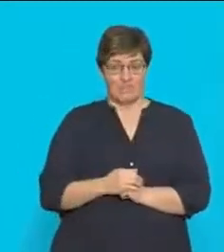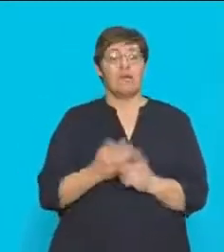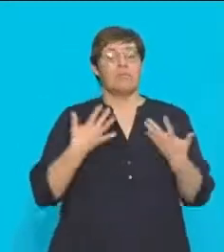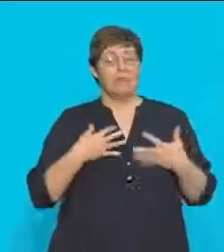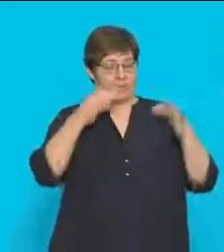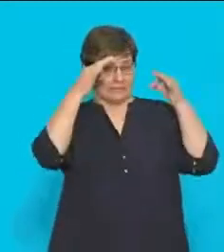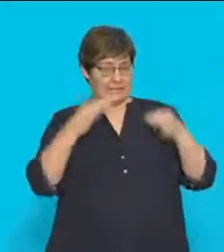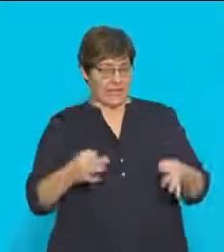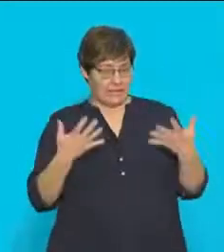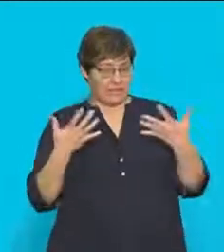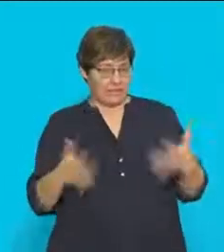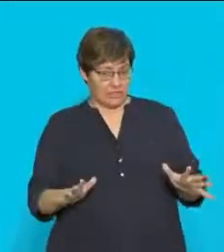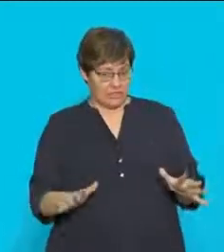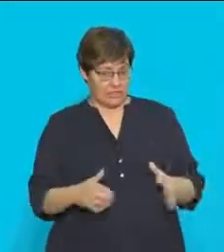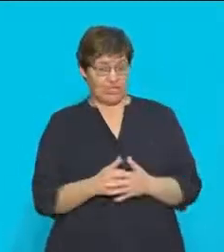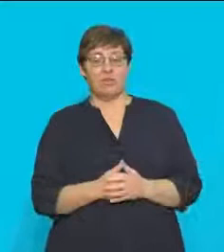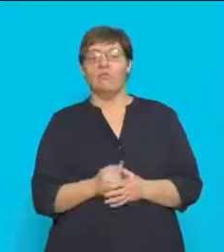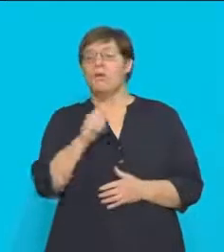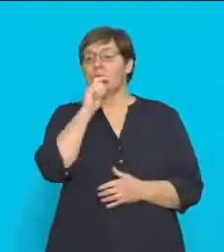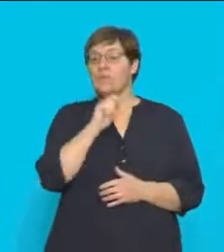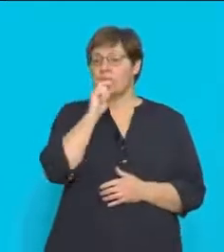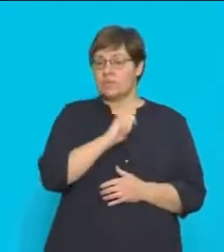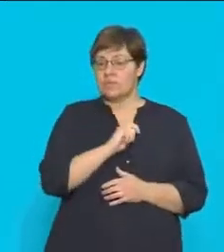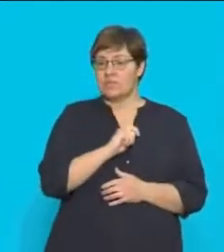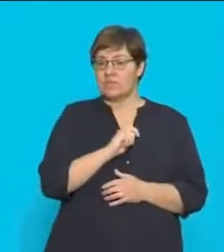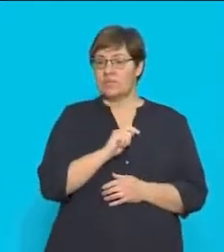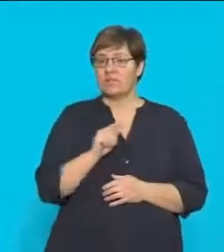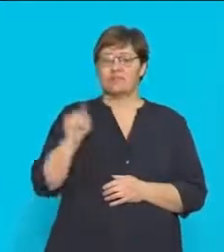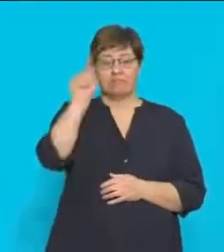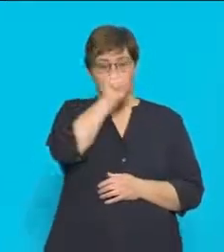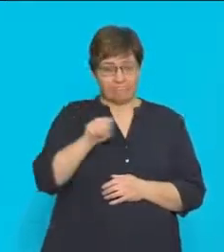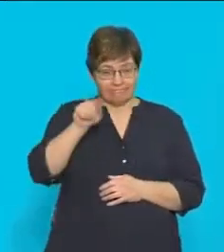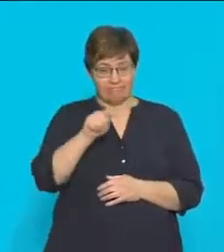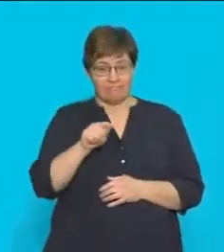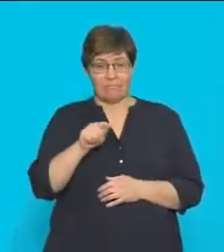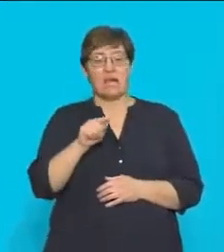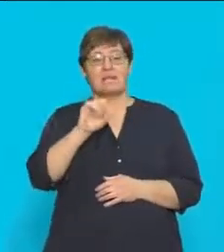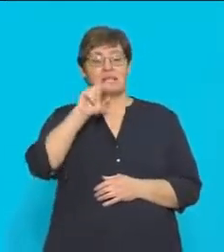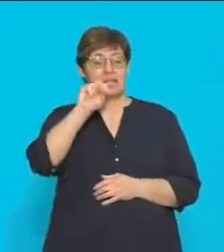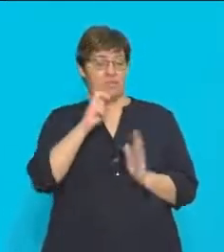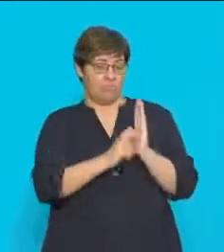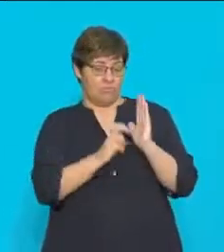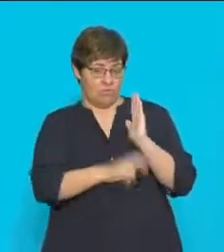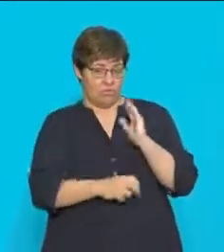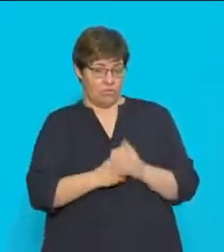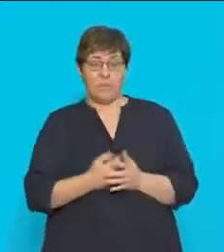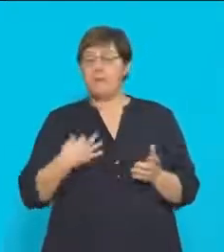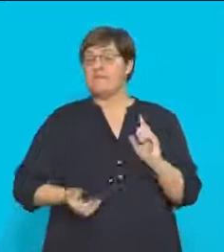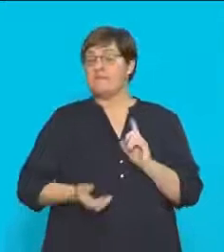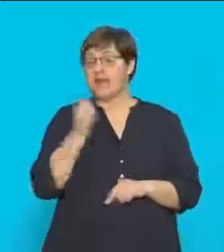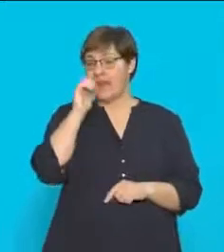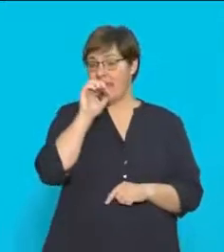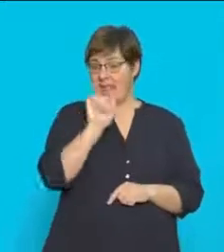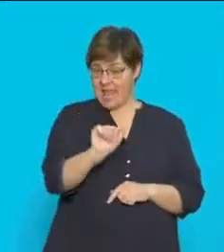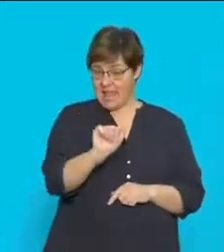that we're going to use this version of the sine rule. We need to find A. We're going to use